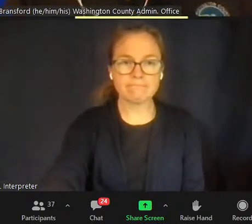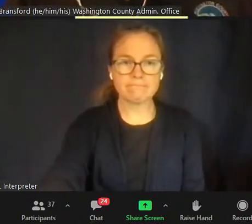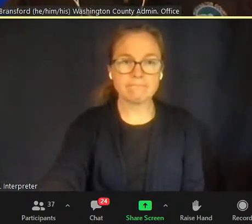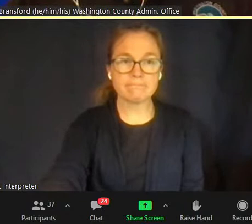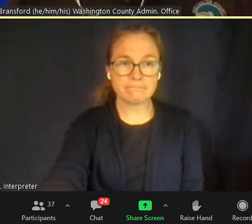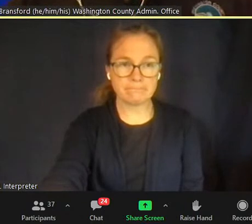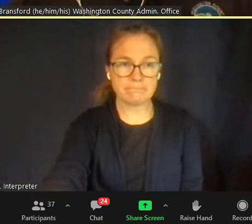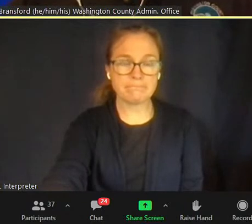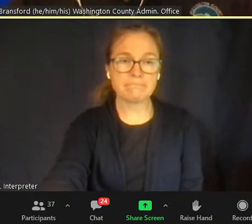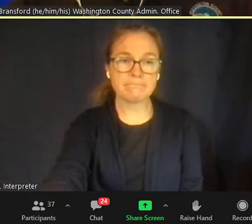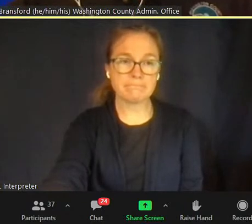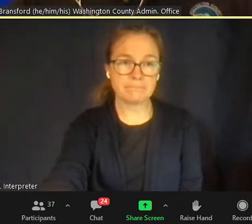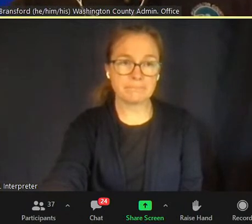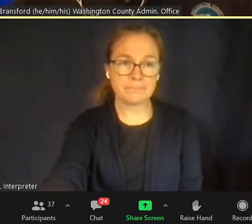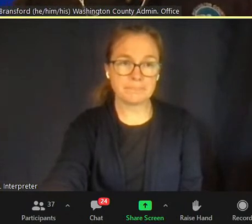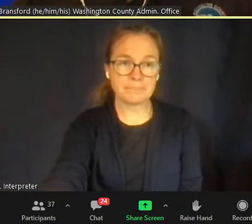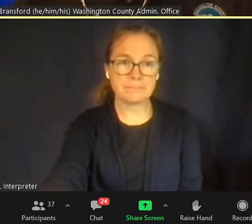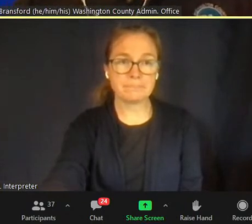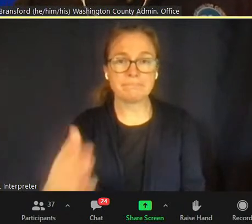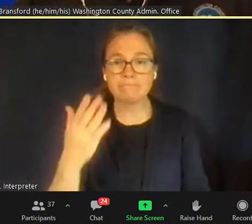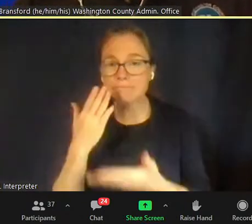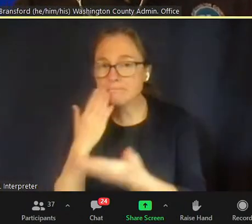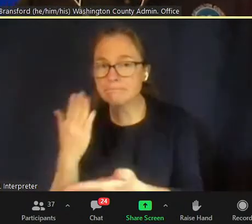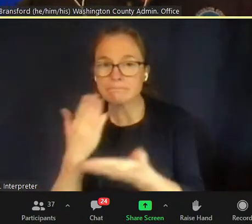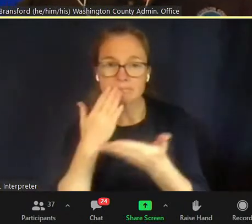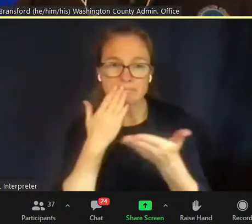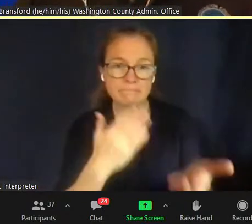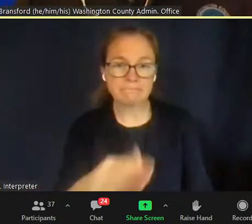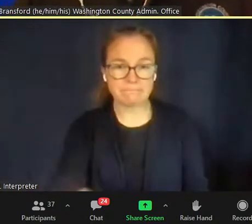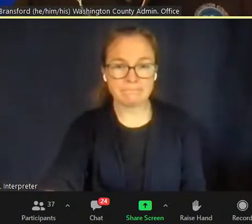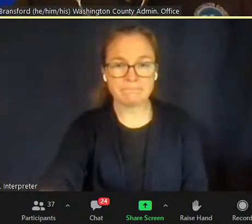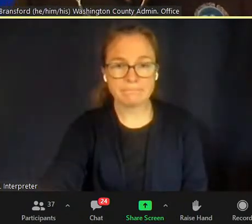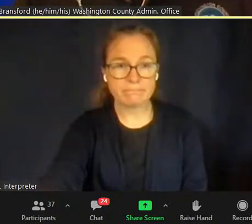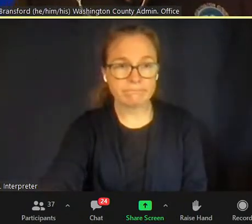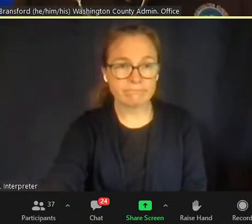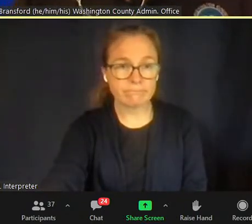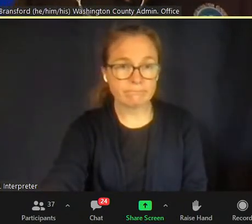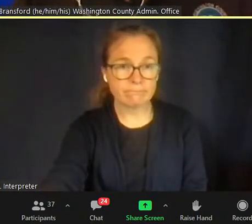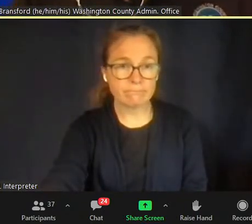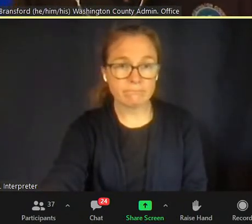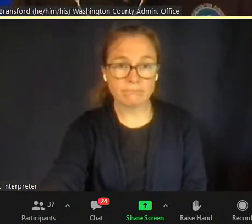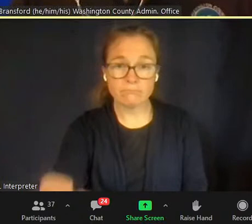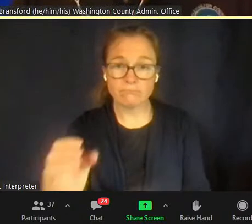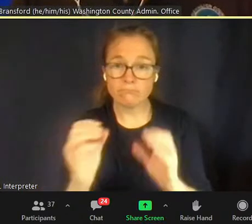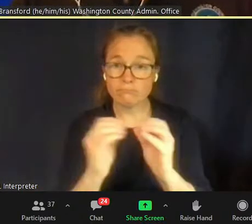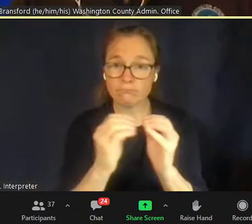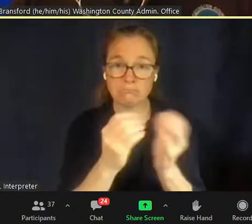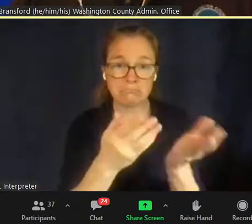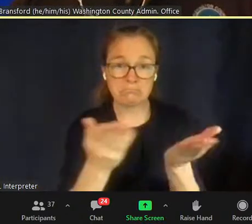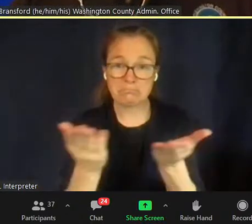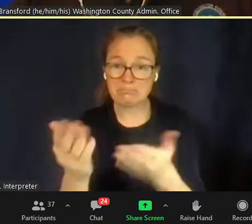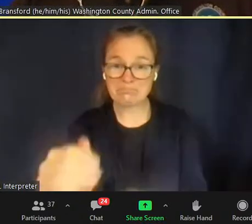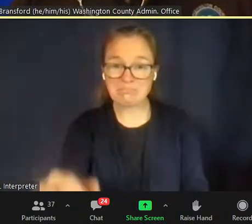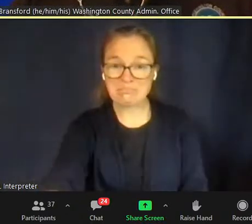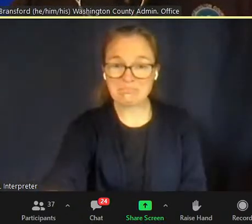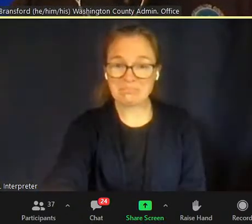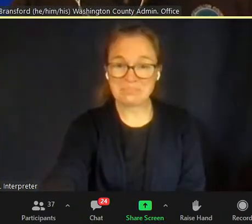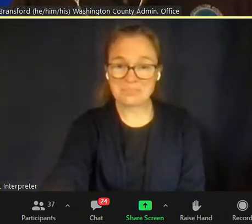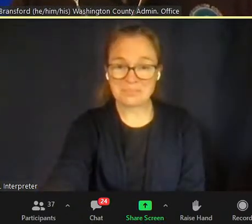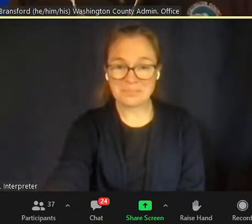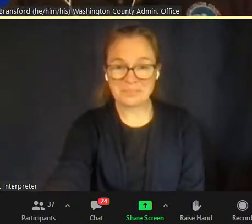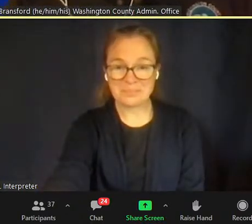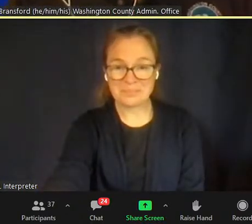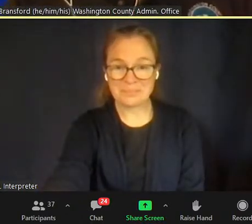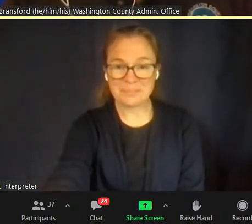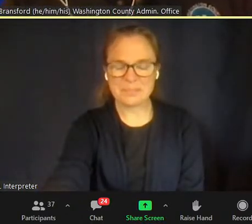Thank you, Commissioner Treese and Chair Harrington. Were there any other board comments on Justice's question and